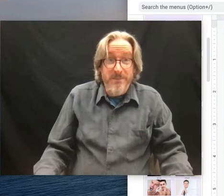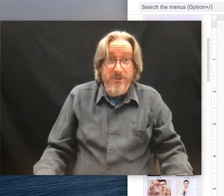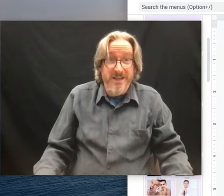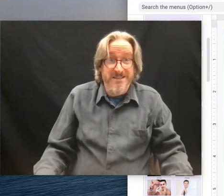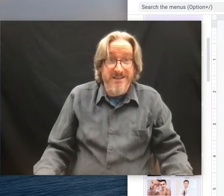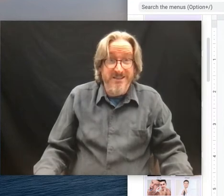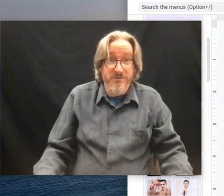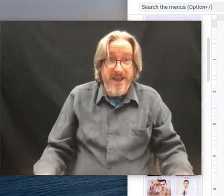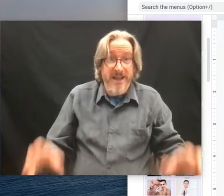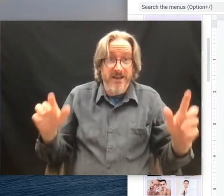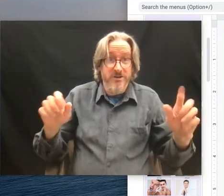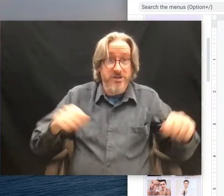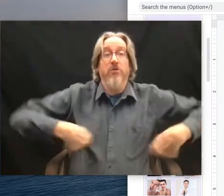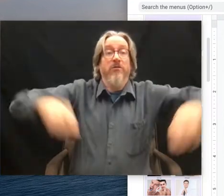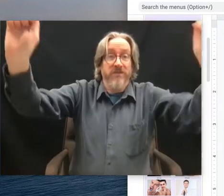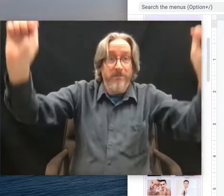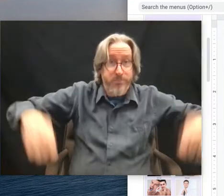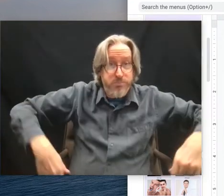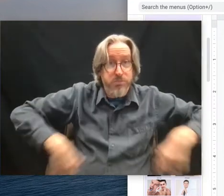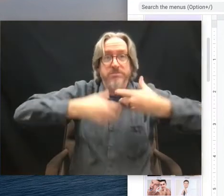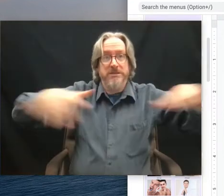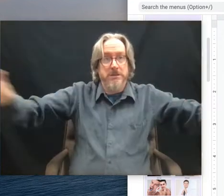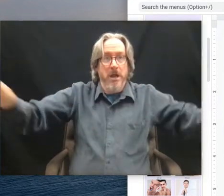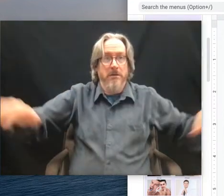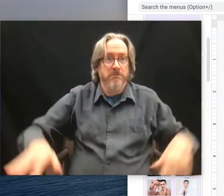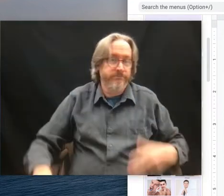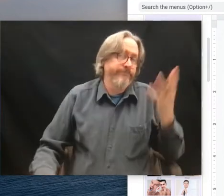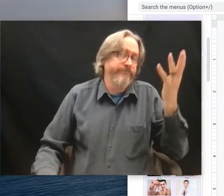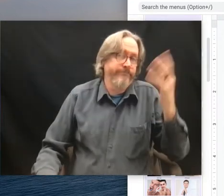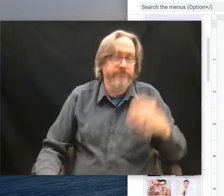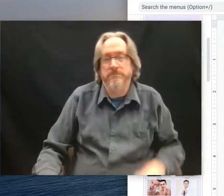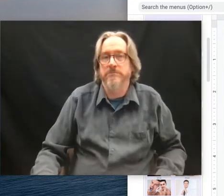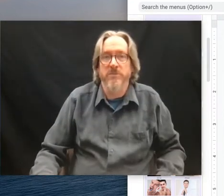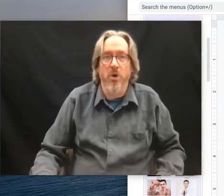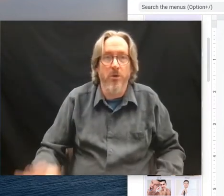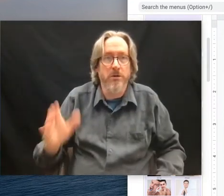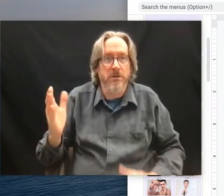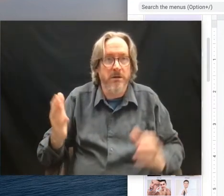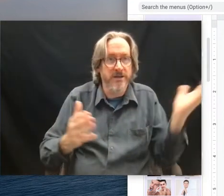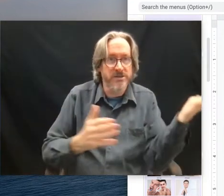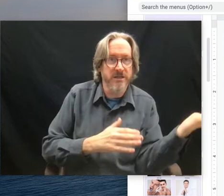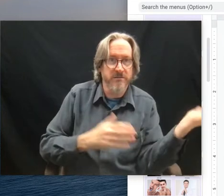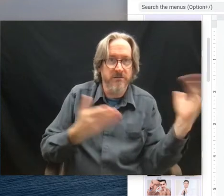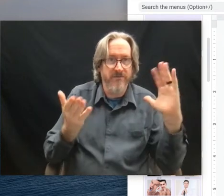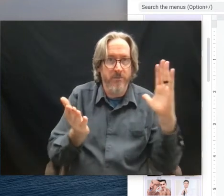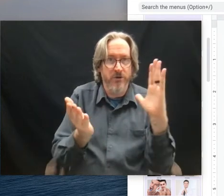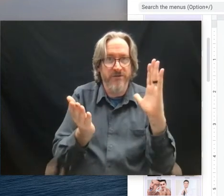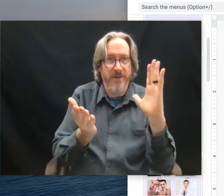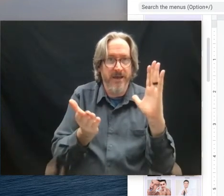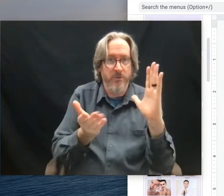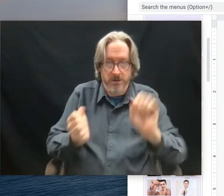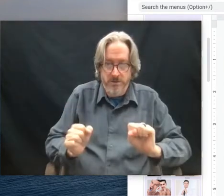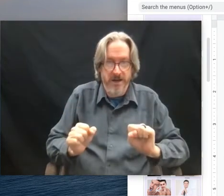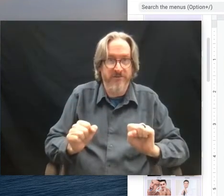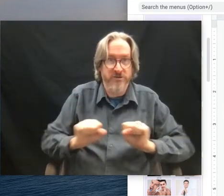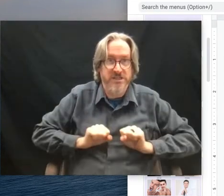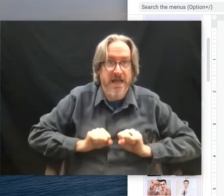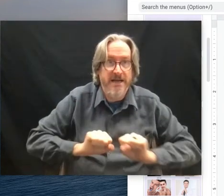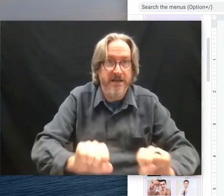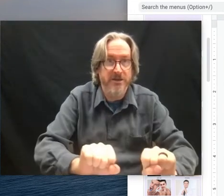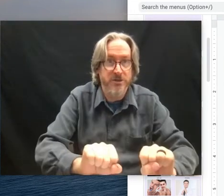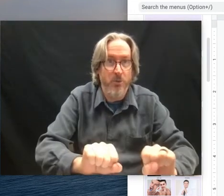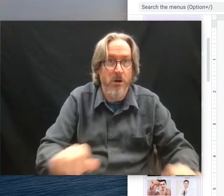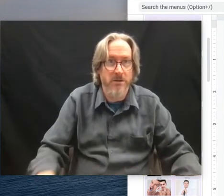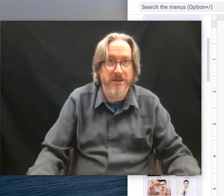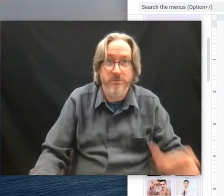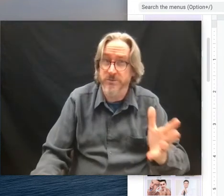Some people, it's a duvet and you just go flip, boom, done. Or I used to have a Murphy bed where I'd have to slide